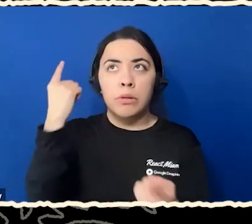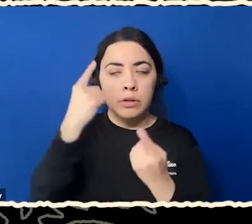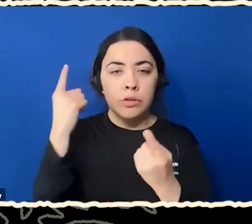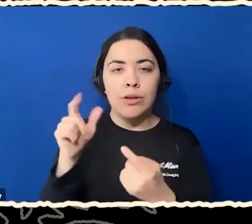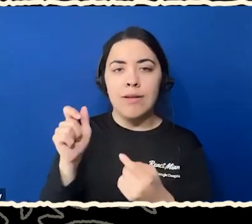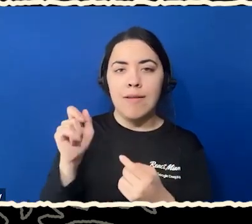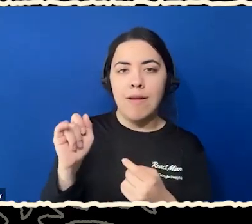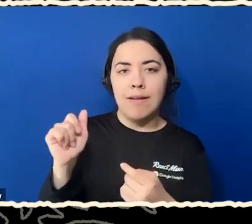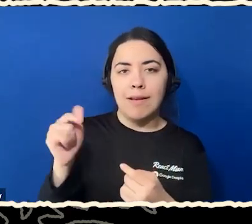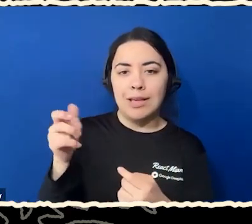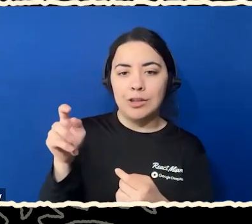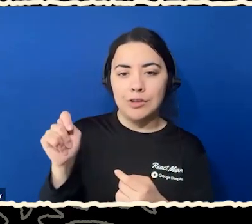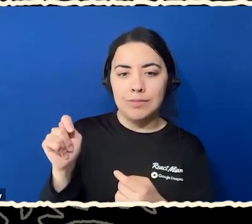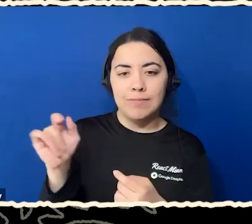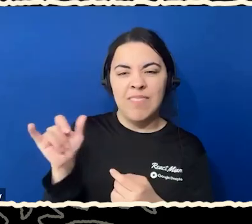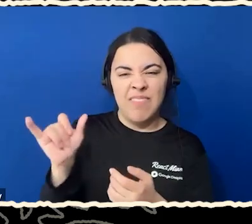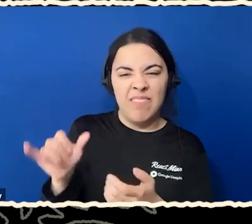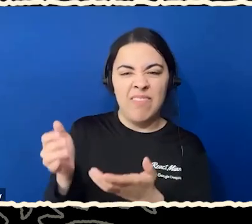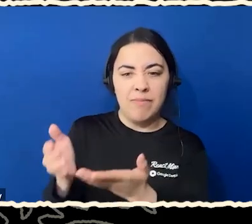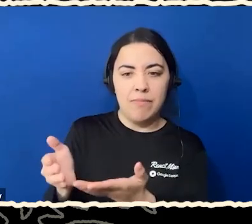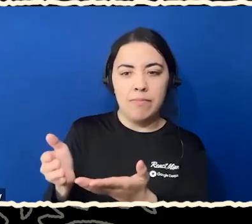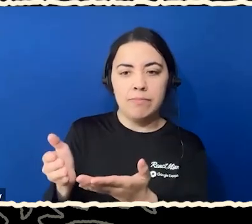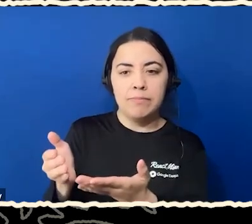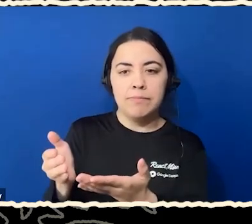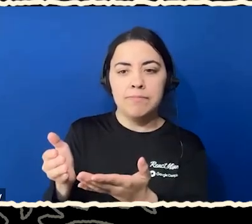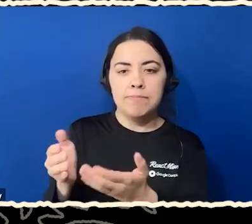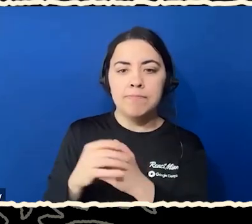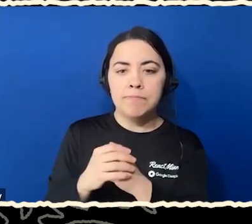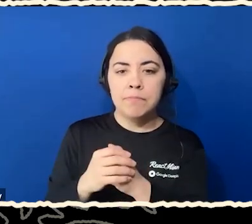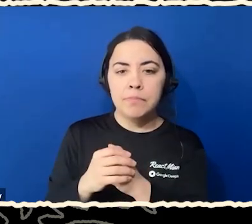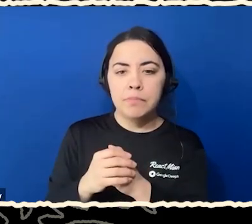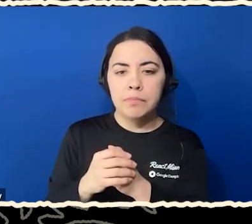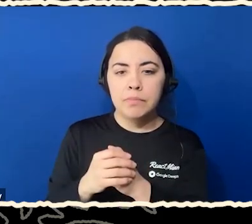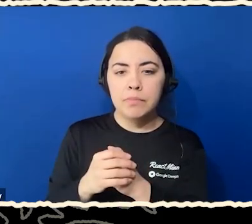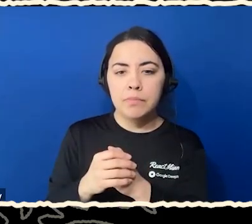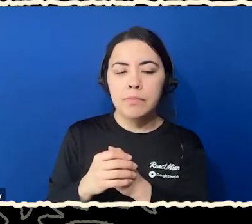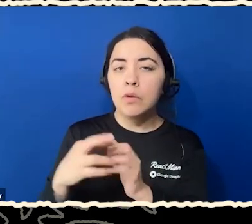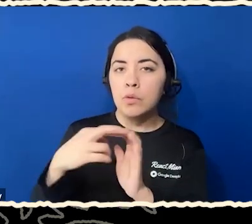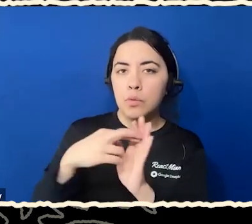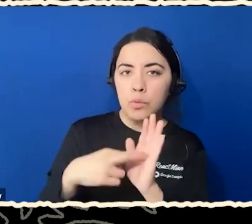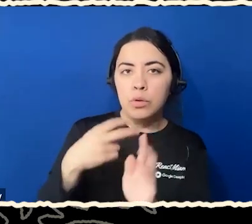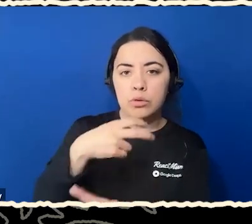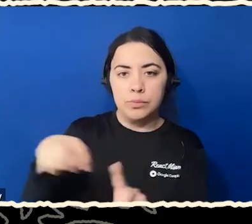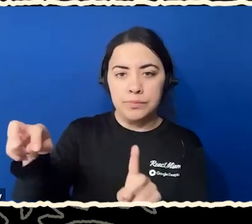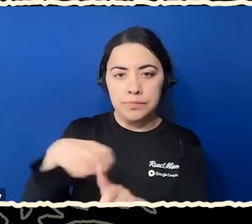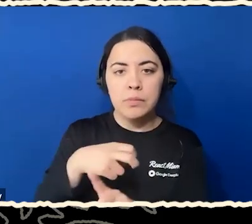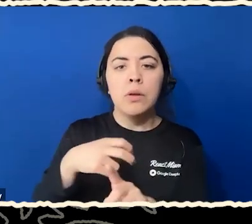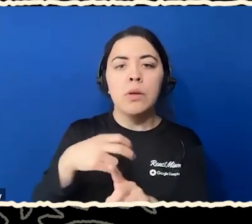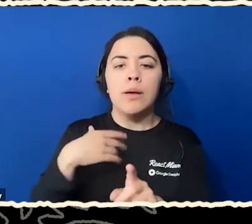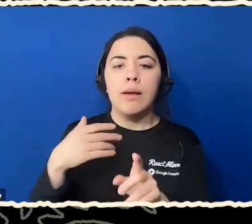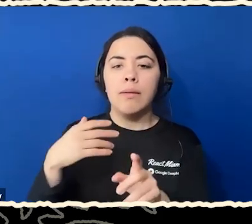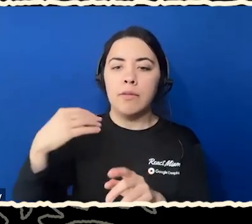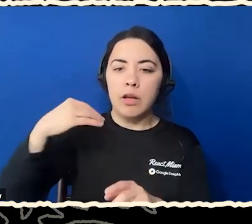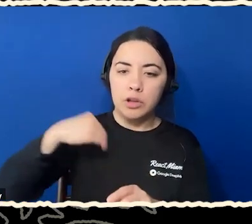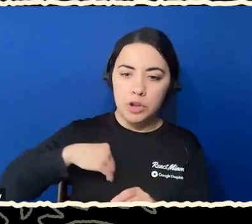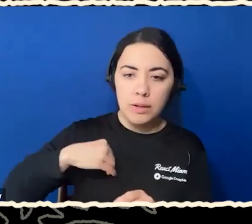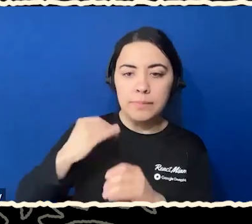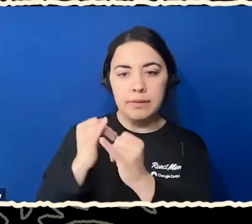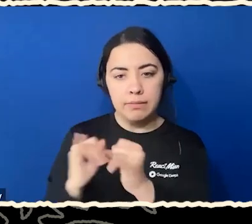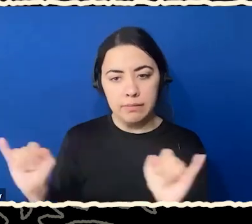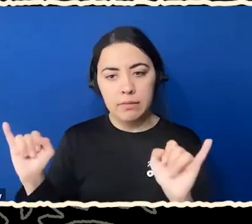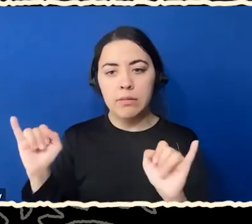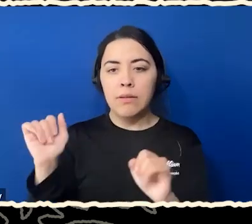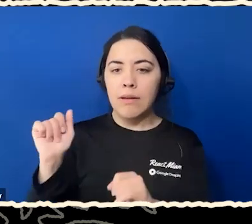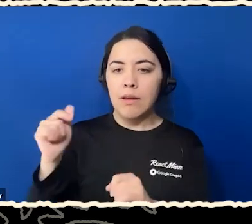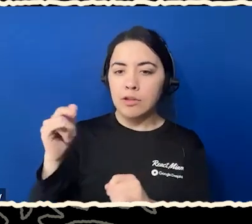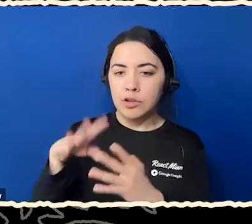agents. So Agentic AI promises autonomy, reasoning, planning, tool use. And on paper,